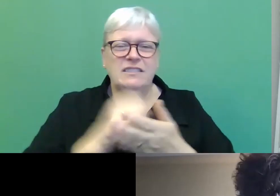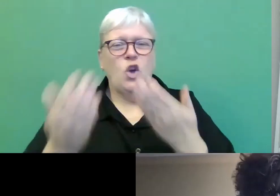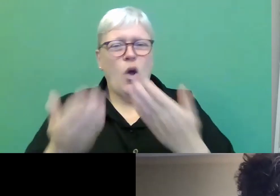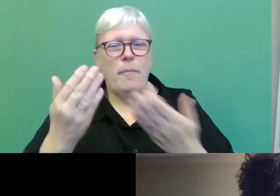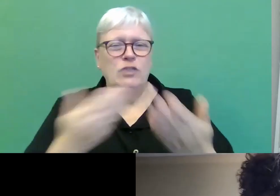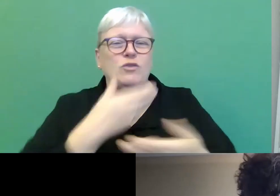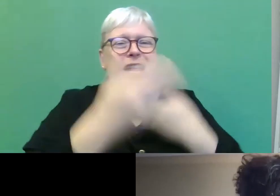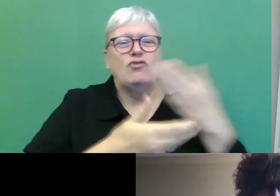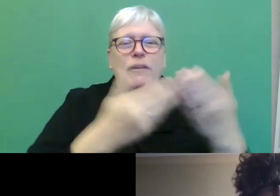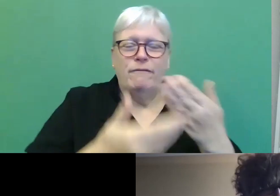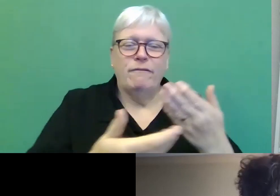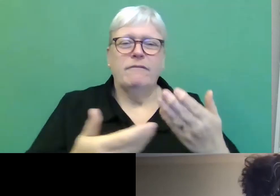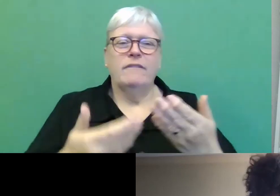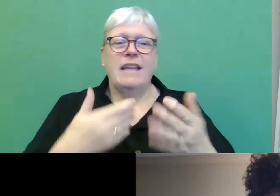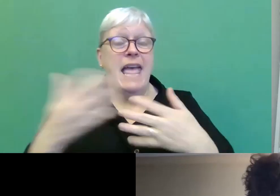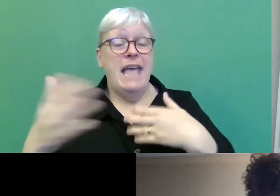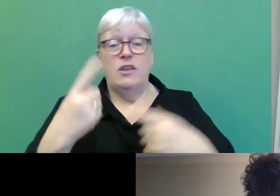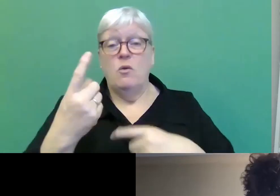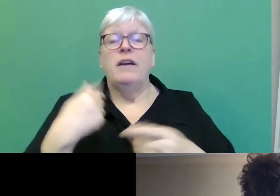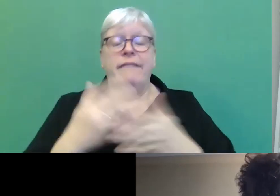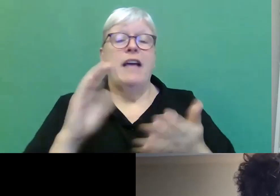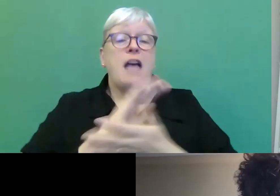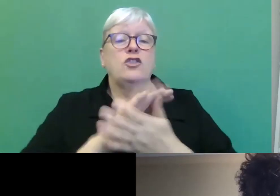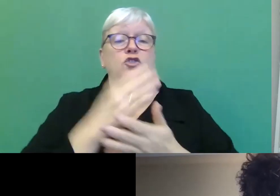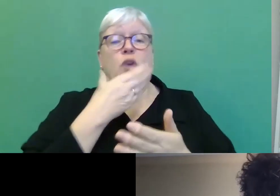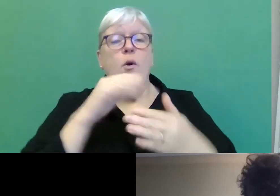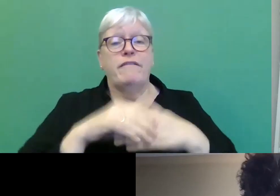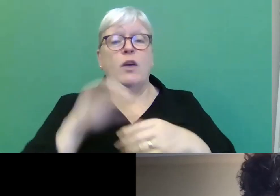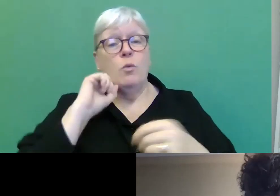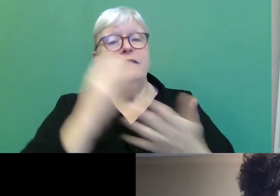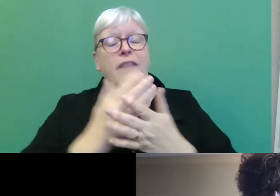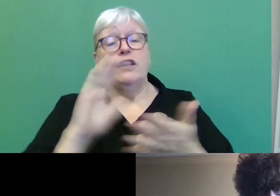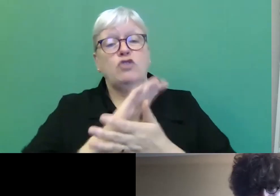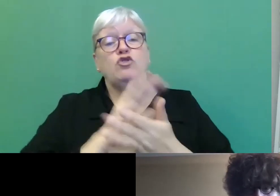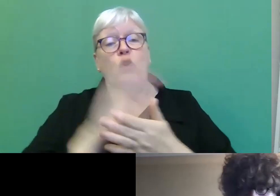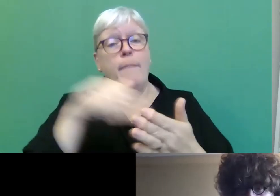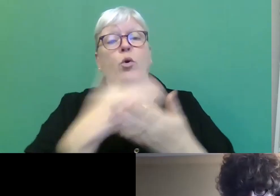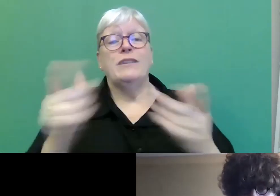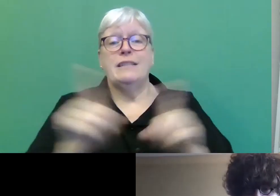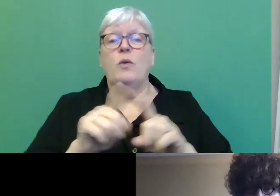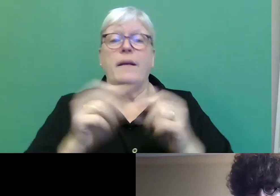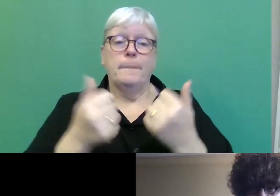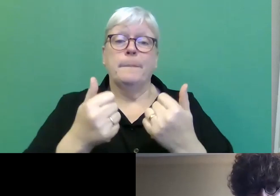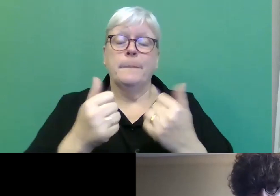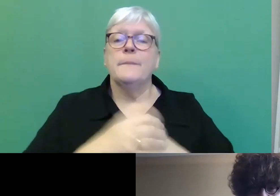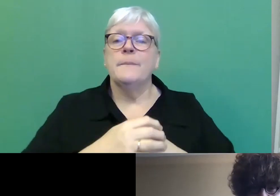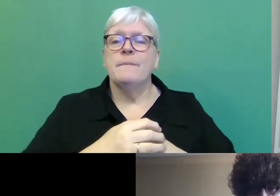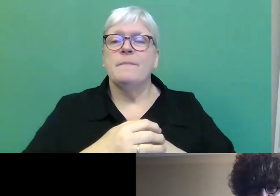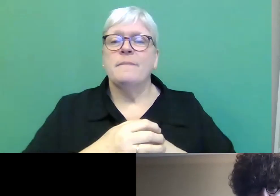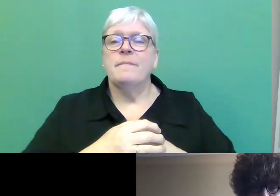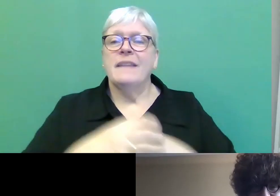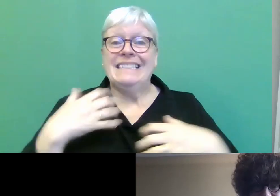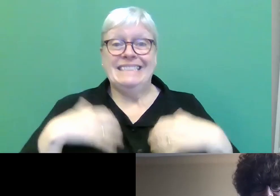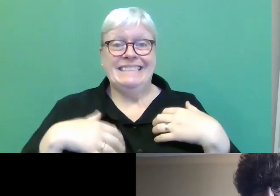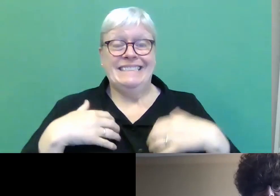them. So anyone who enjoys Boyfriends, I think, will definitely relish the poetry book as well. Oh, well, I'm excited.